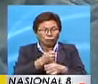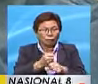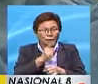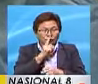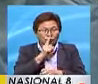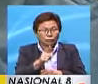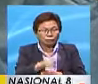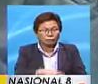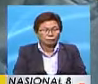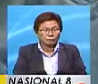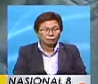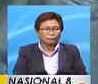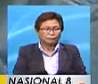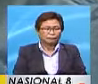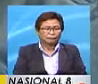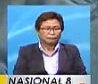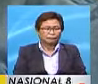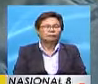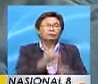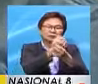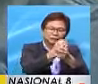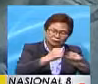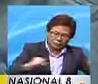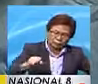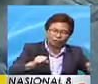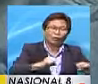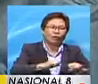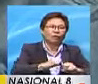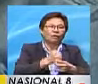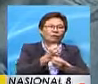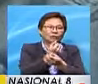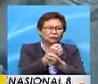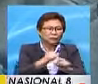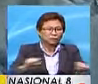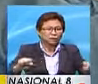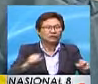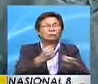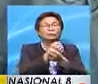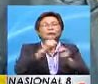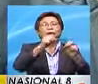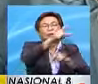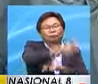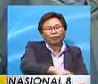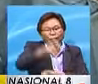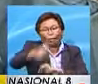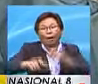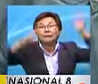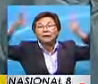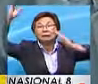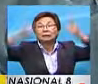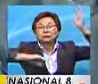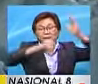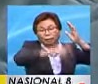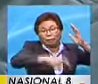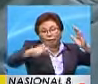that the safety of the citizens of Malaysia